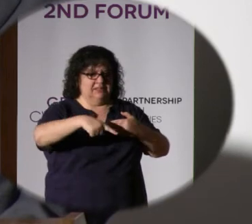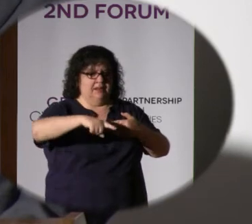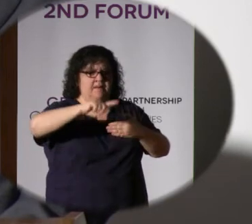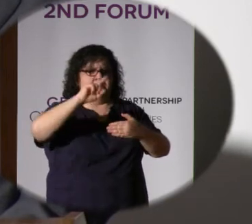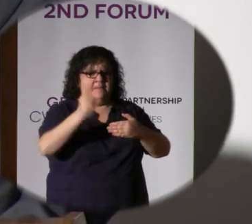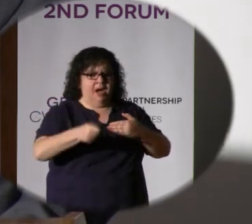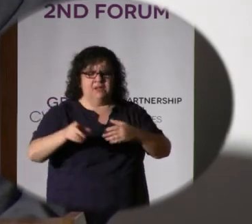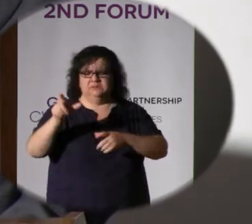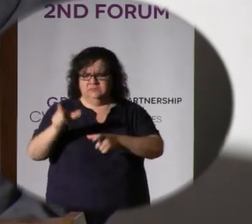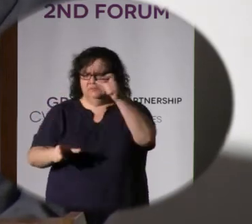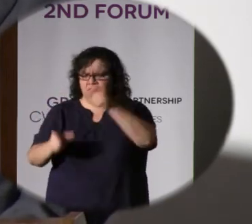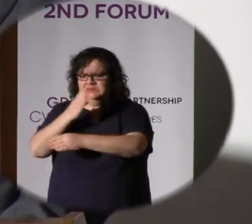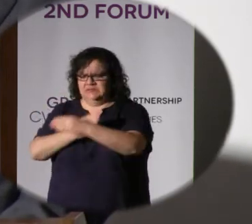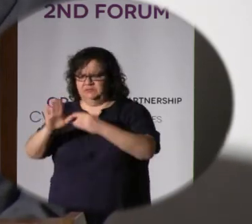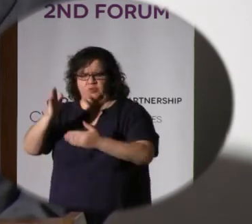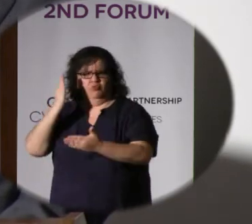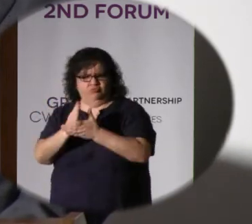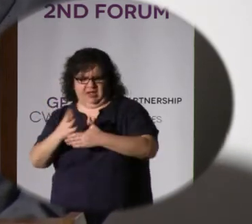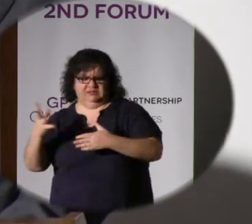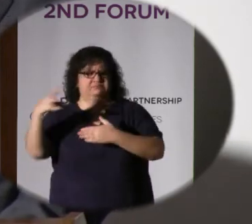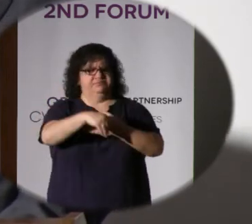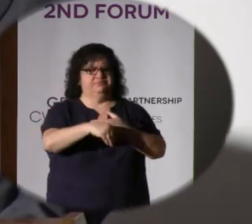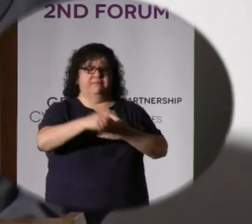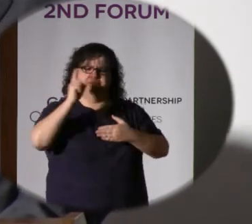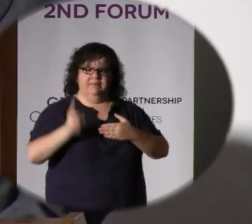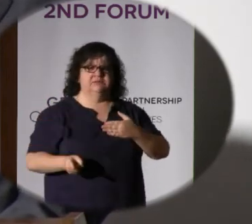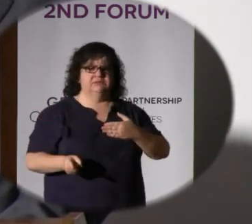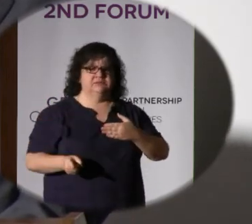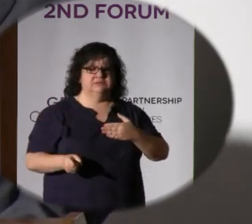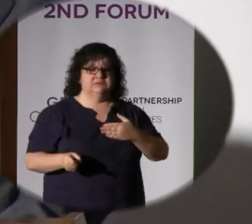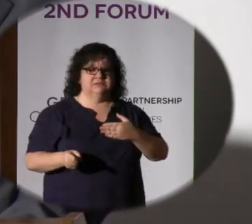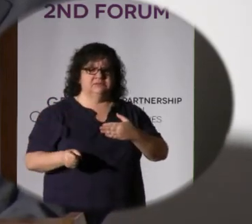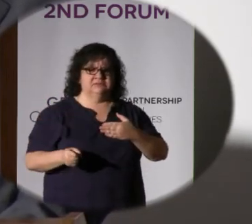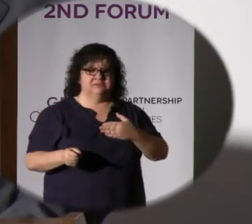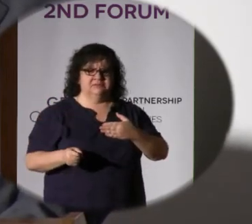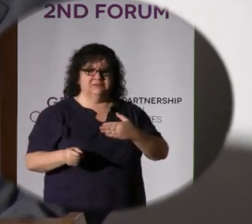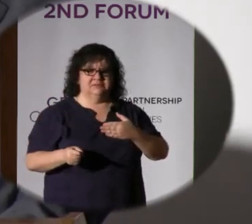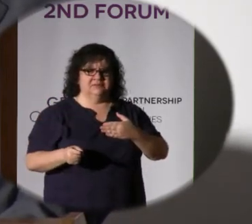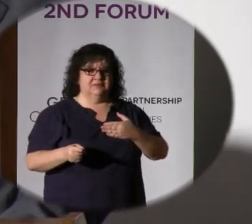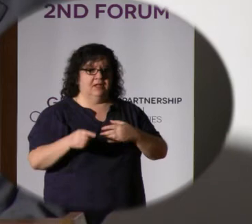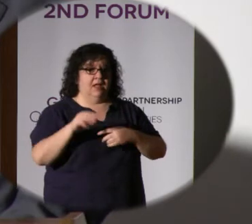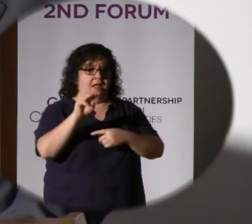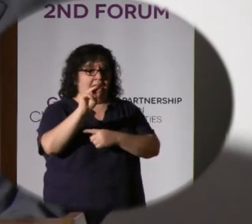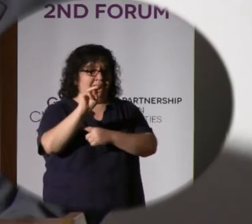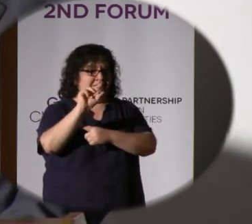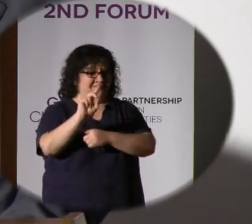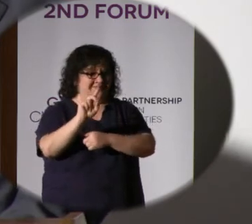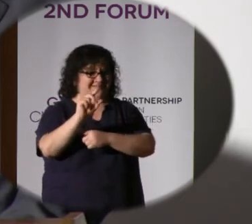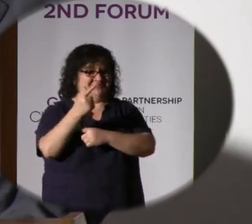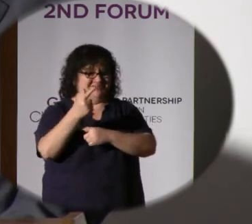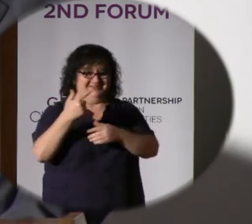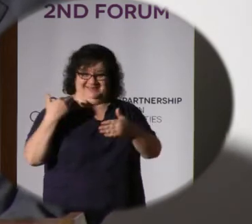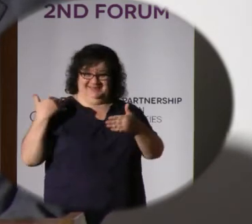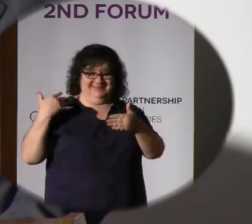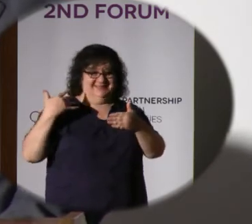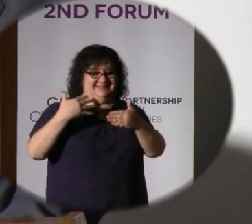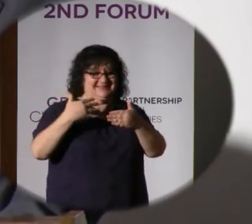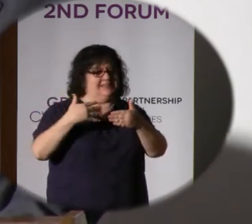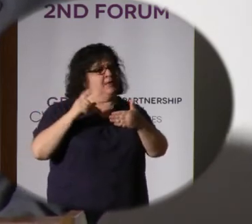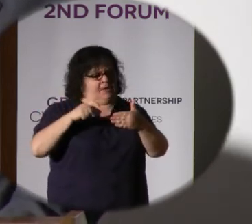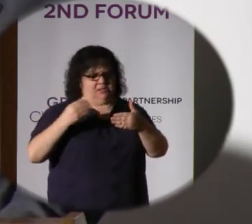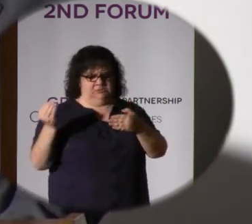disability-specific targets and indicators in all of the goals that we've set for ourselves. All targets in